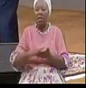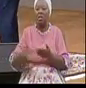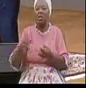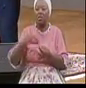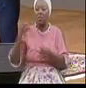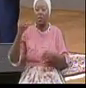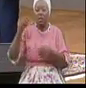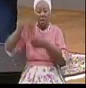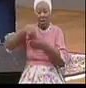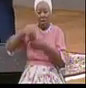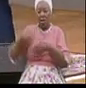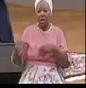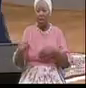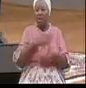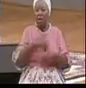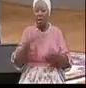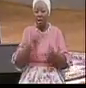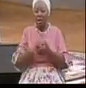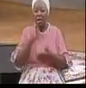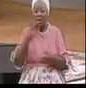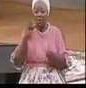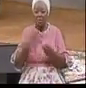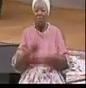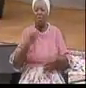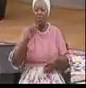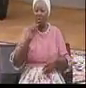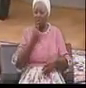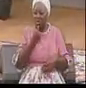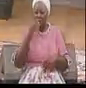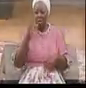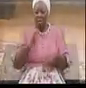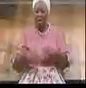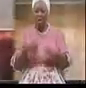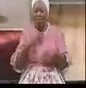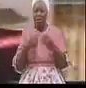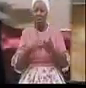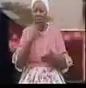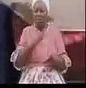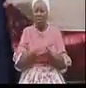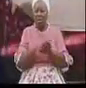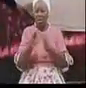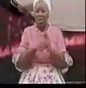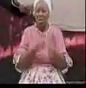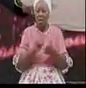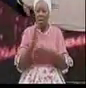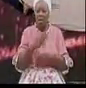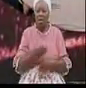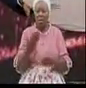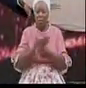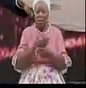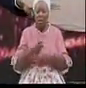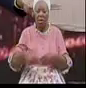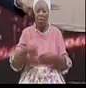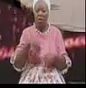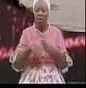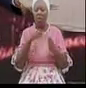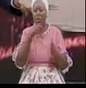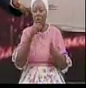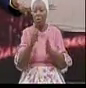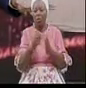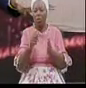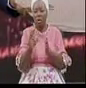them. And that was more serious than the uncleanness they were worried about in the old covenant. Now it